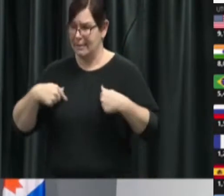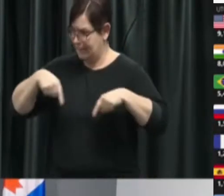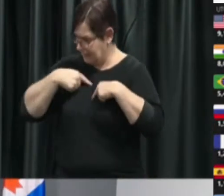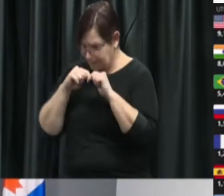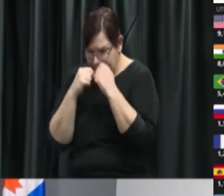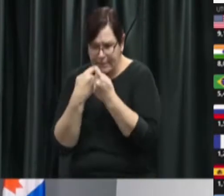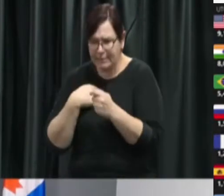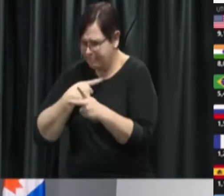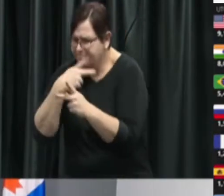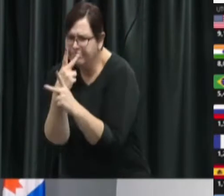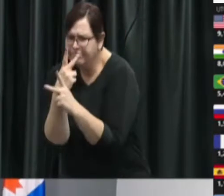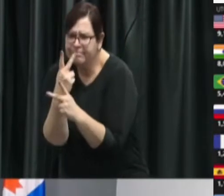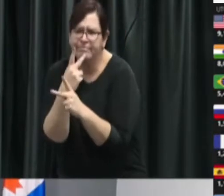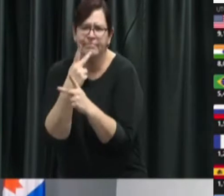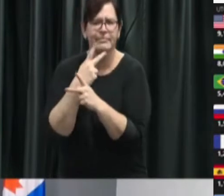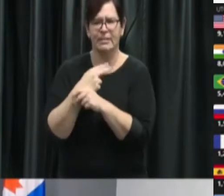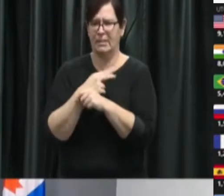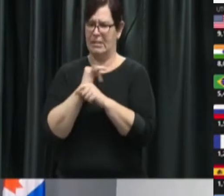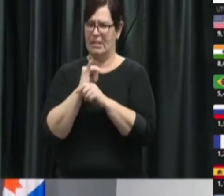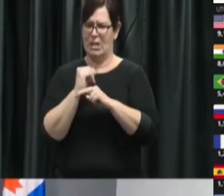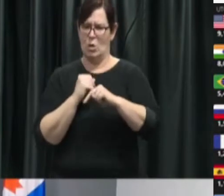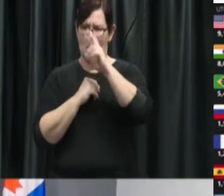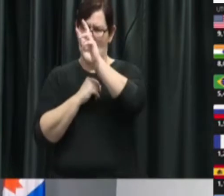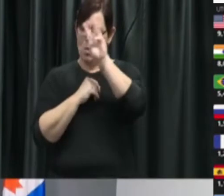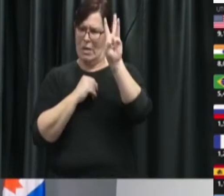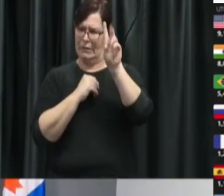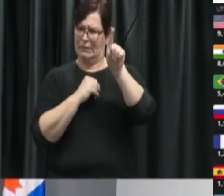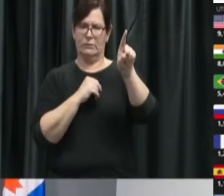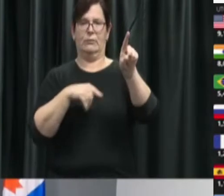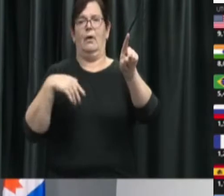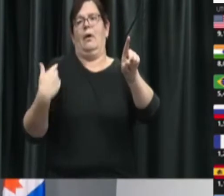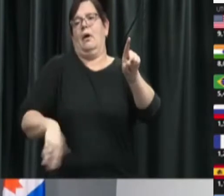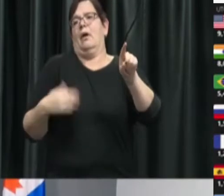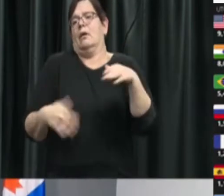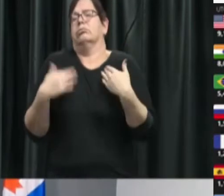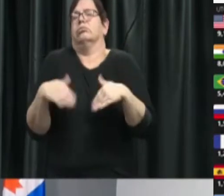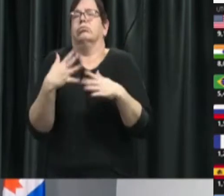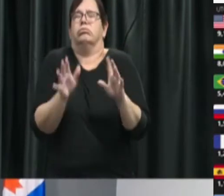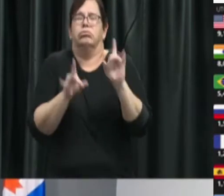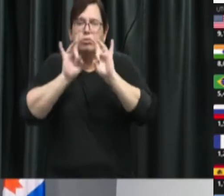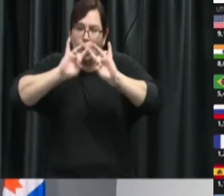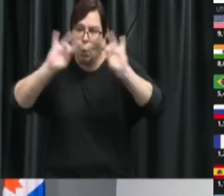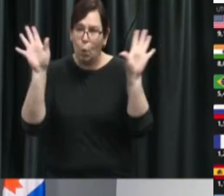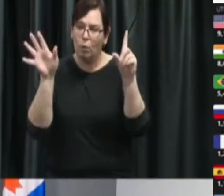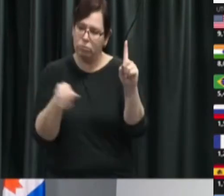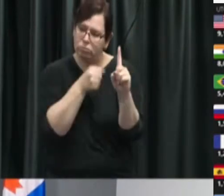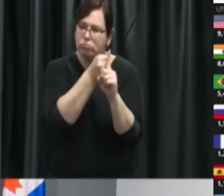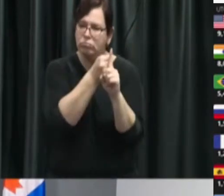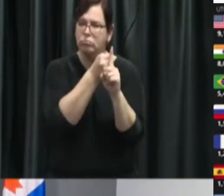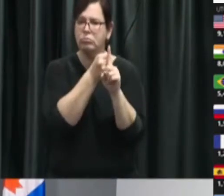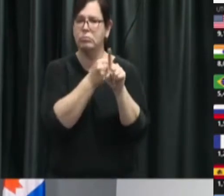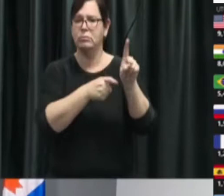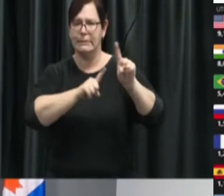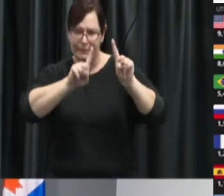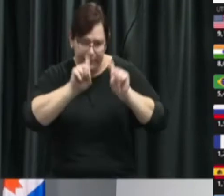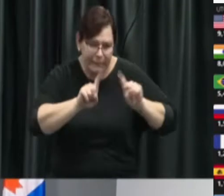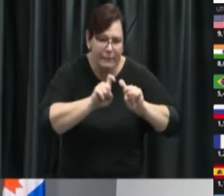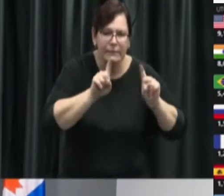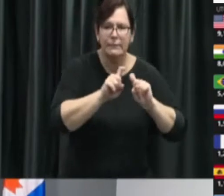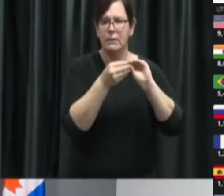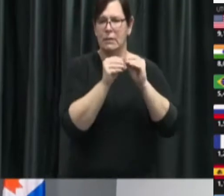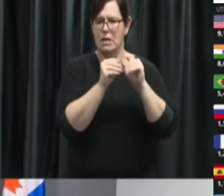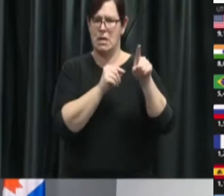Toronto stood out for higher rates of COVID-19, lower testing rates, and higher positivity rates